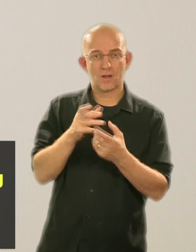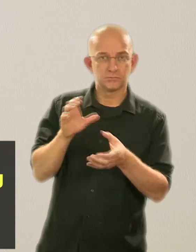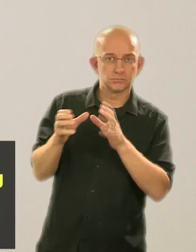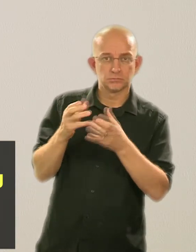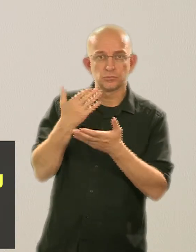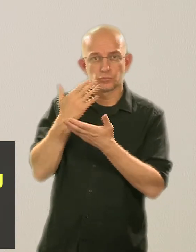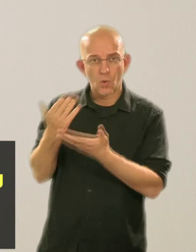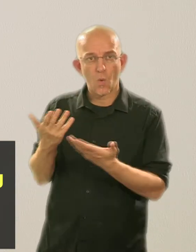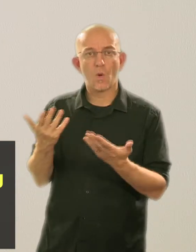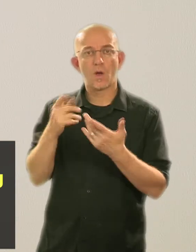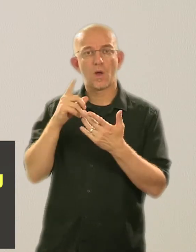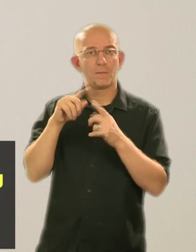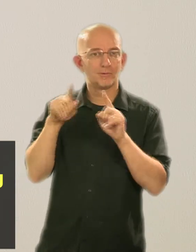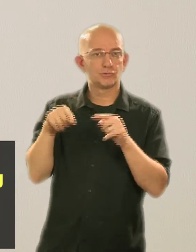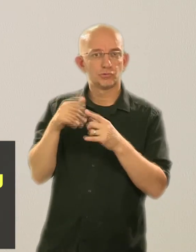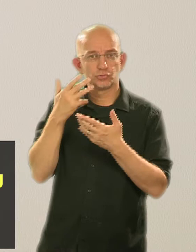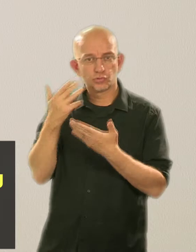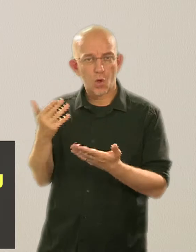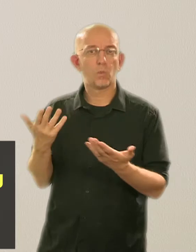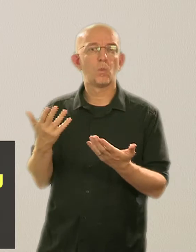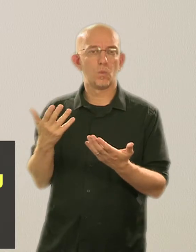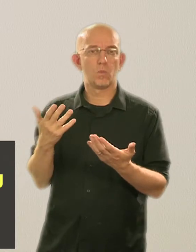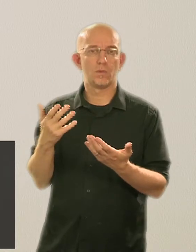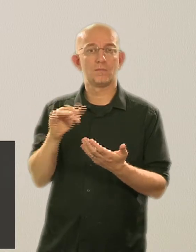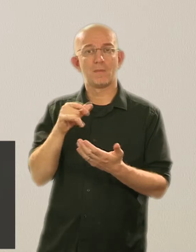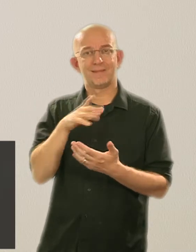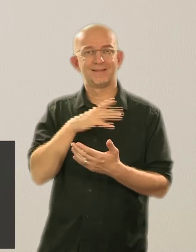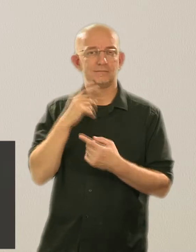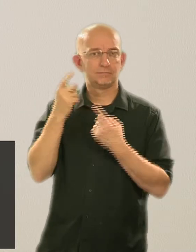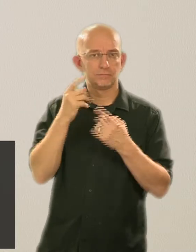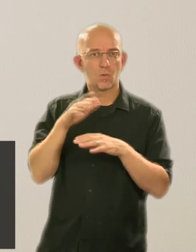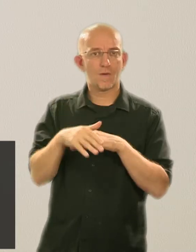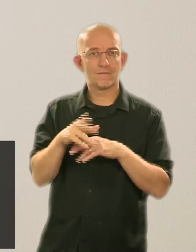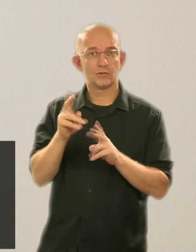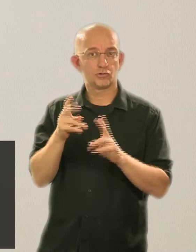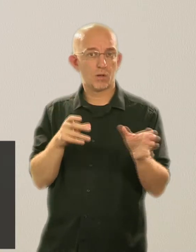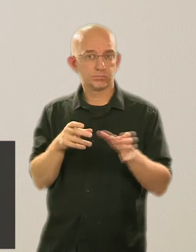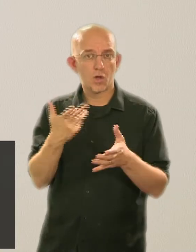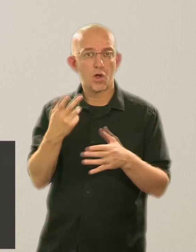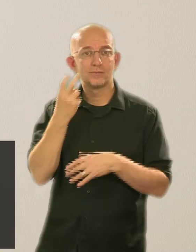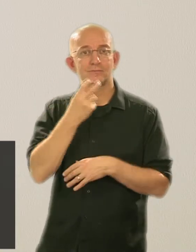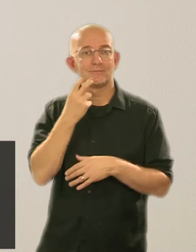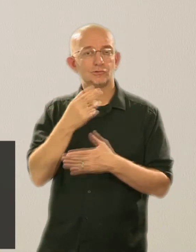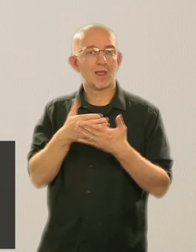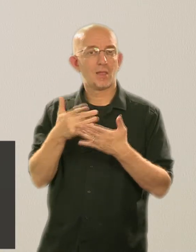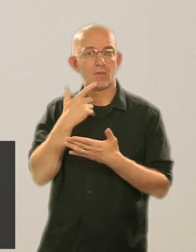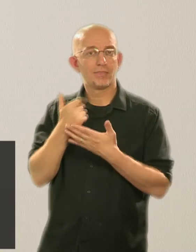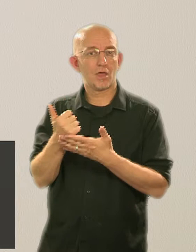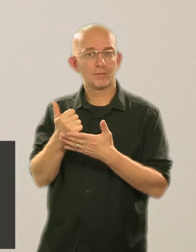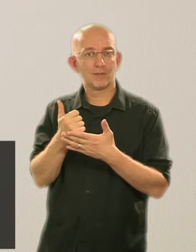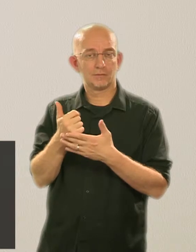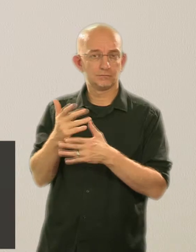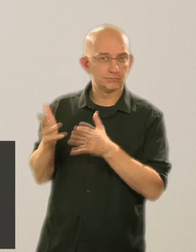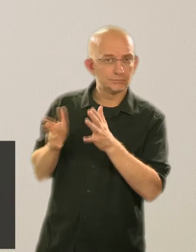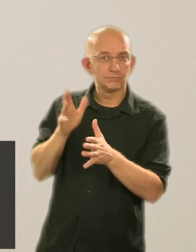information down, or showing them objects or pictures. You may need to consider using an interpreter or speech